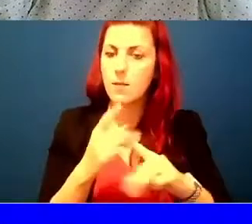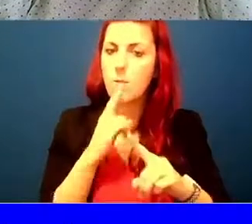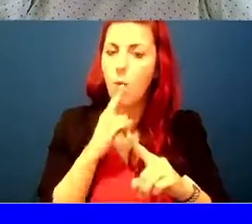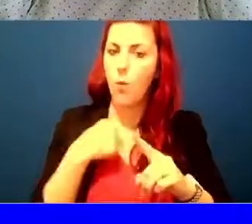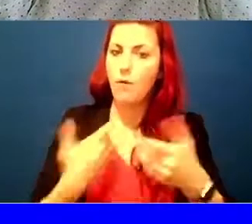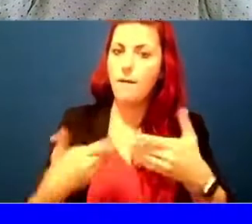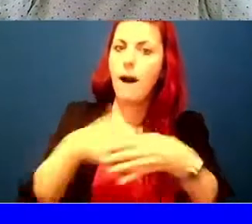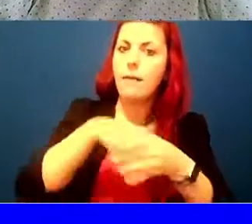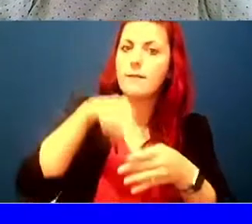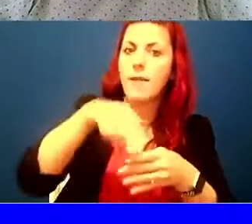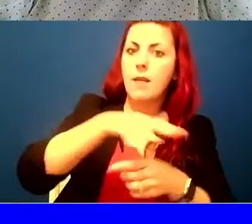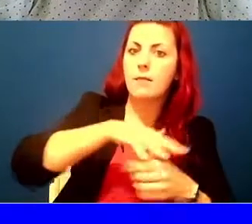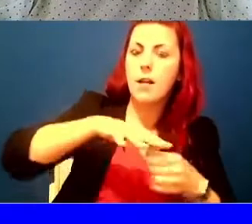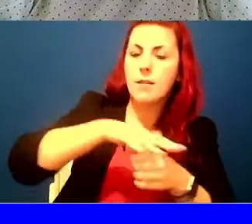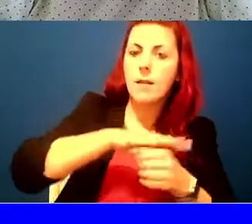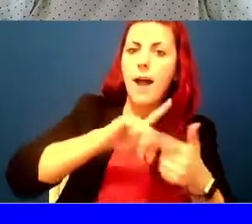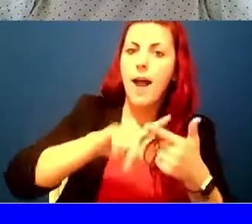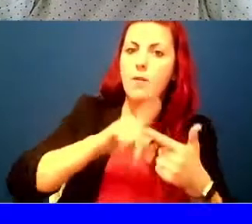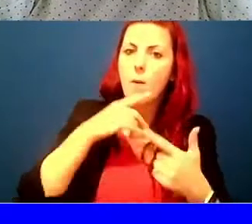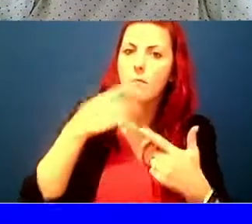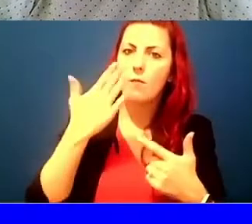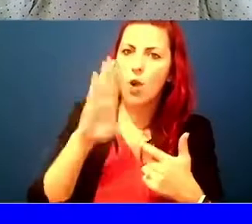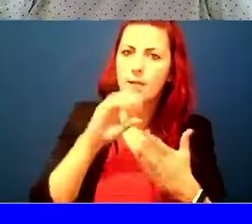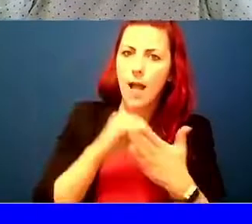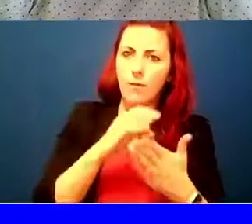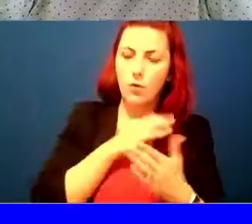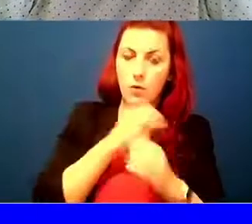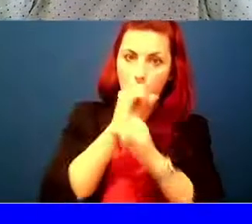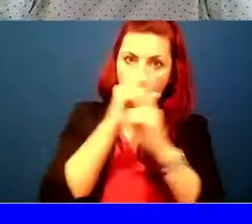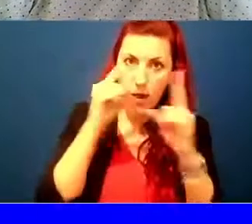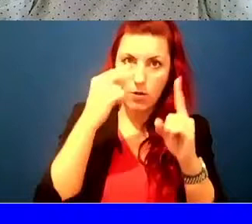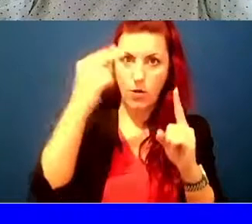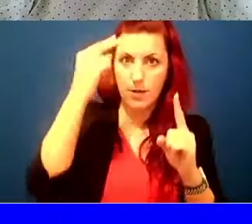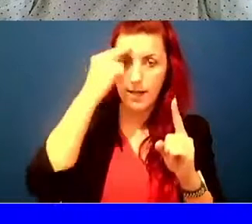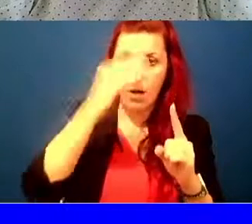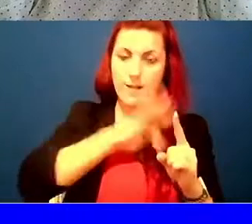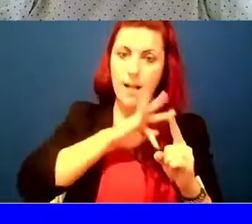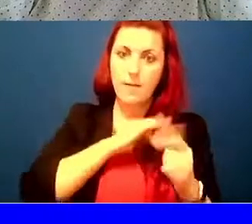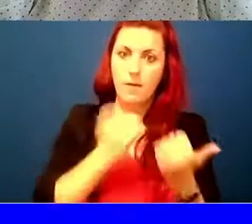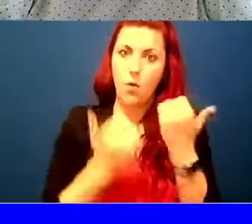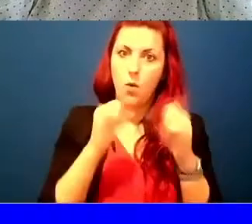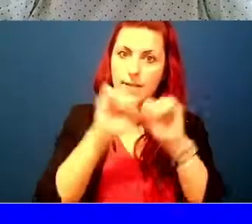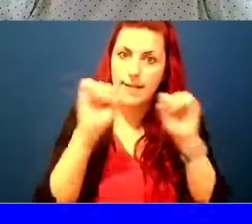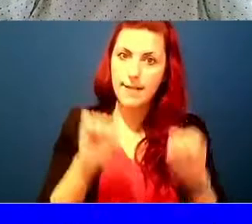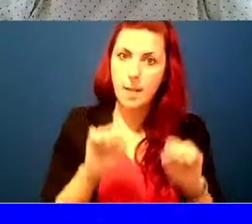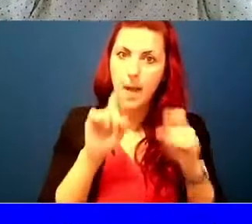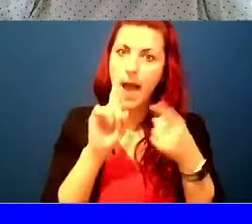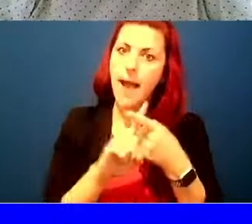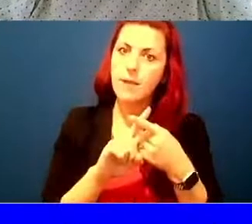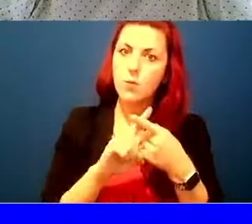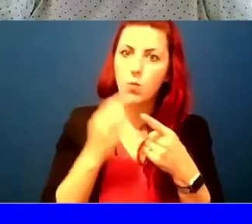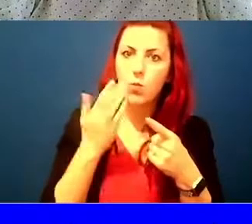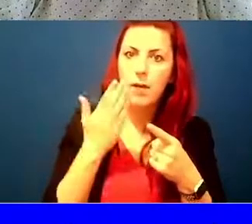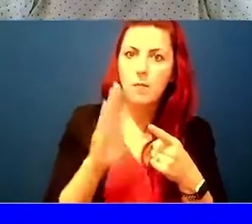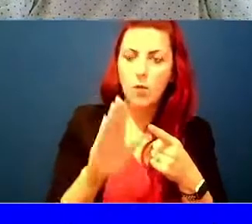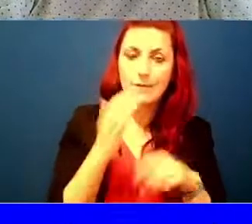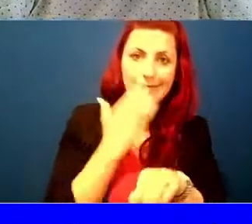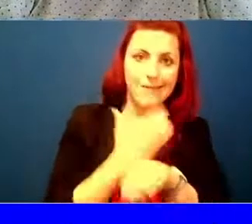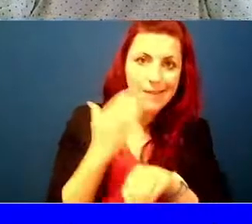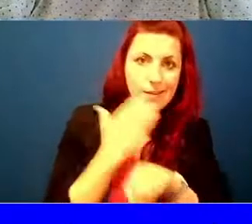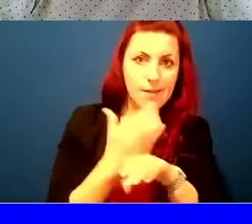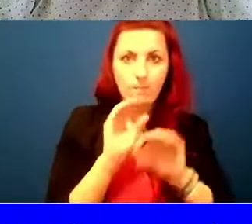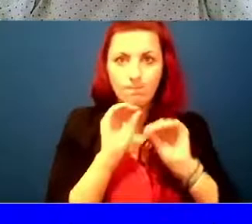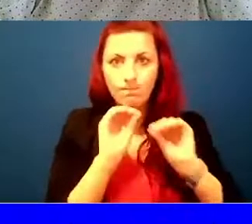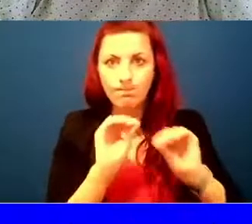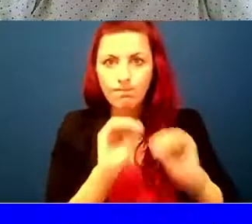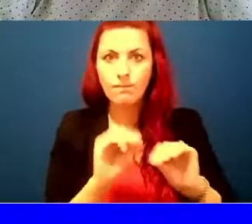that. We have to have a good understanding ourselves of the court system, and we also have to continually educate the